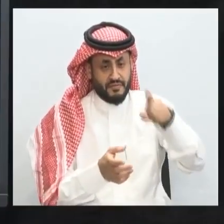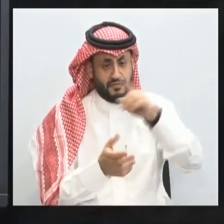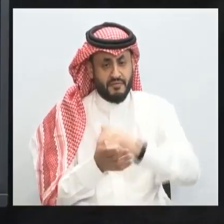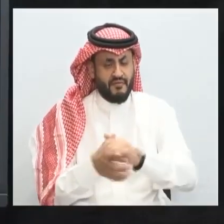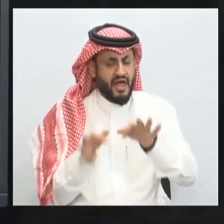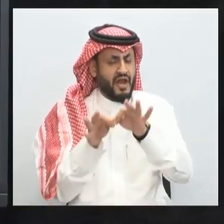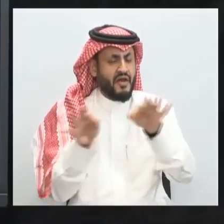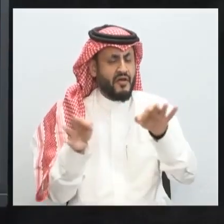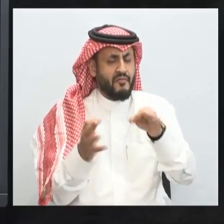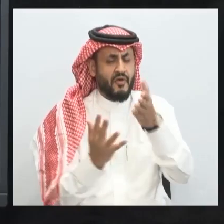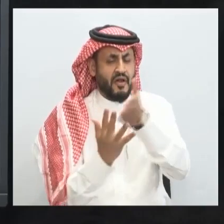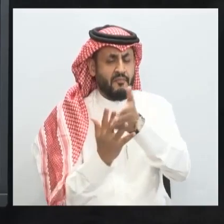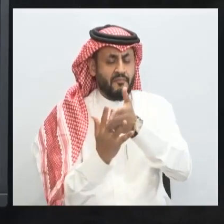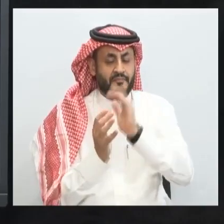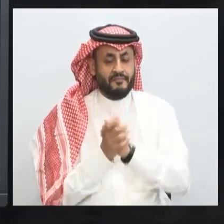measure in the middle.